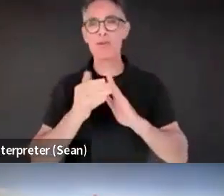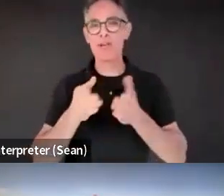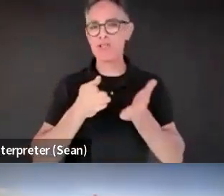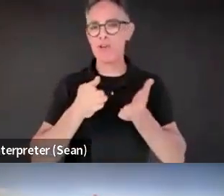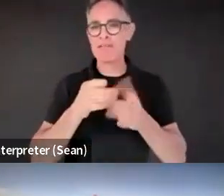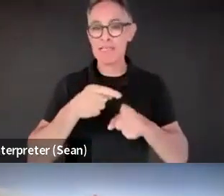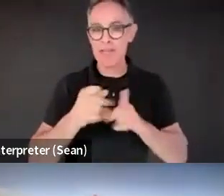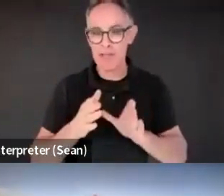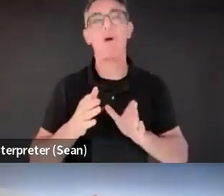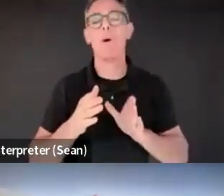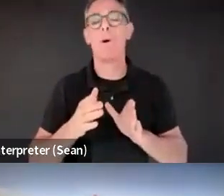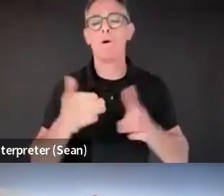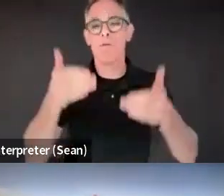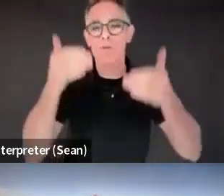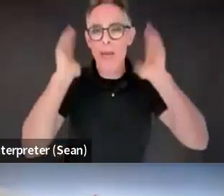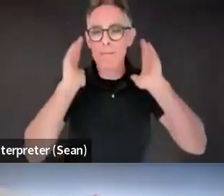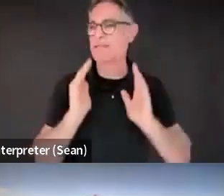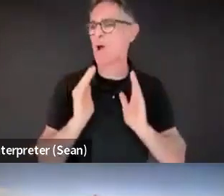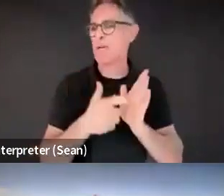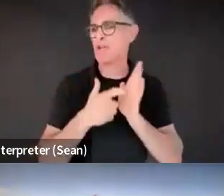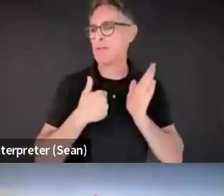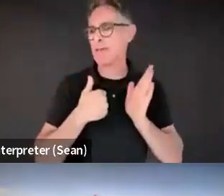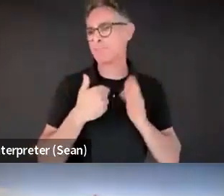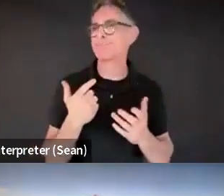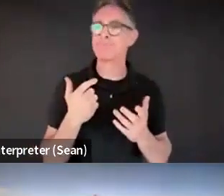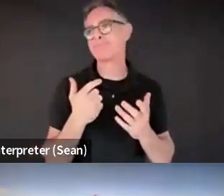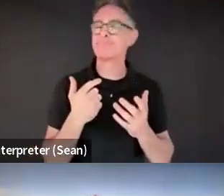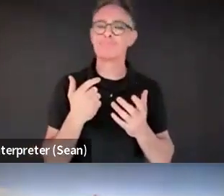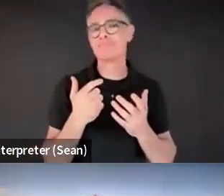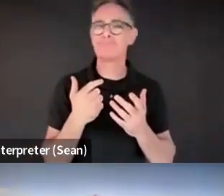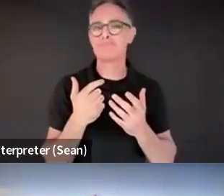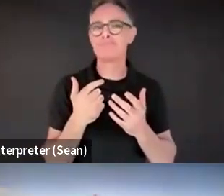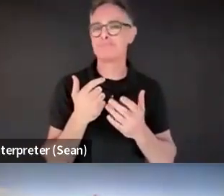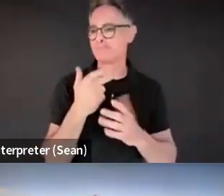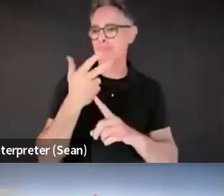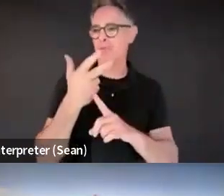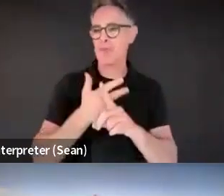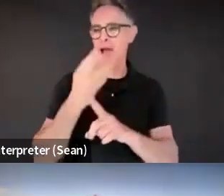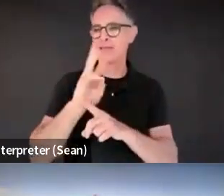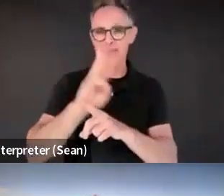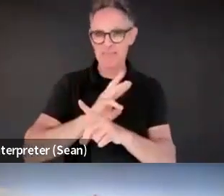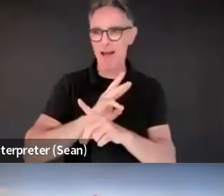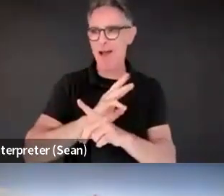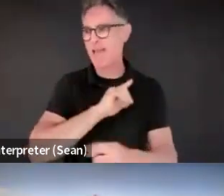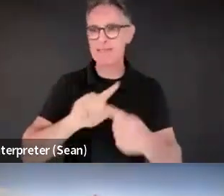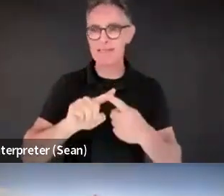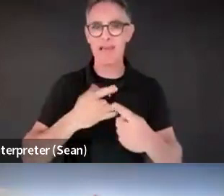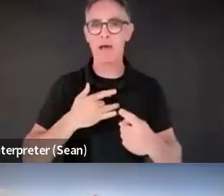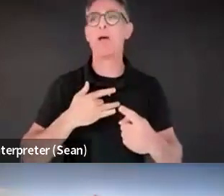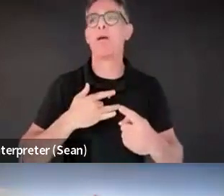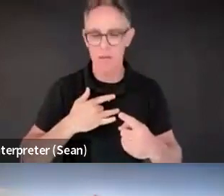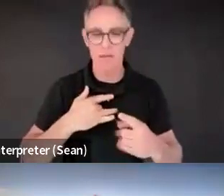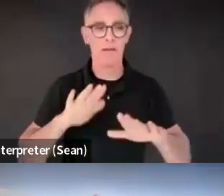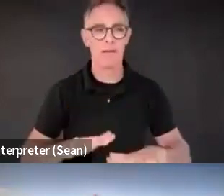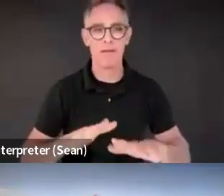was pretty overwhelming, and it certainly took me, I would say, 3 to 6 months before I really started to feel comfortable